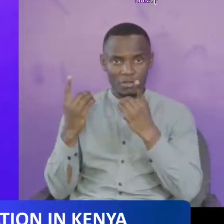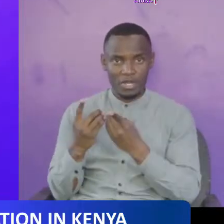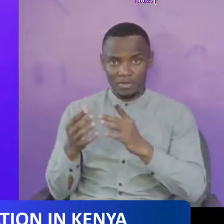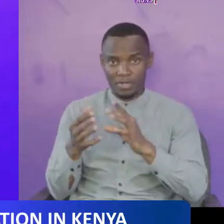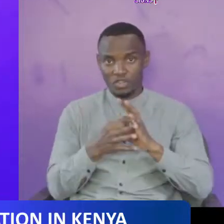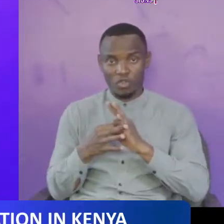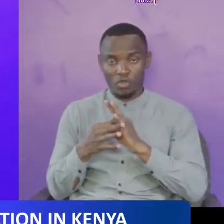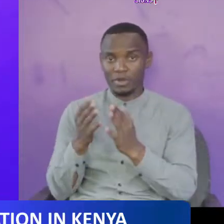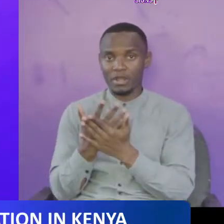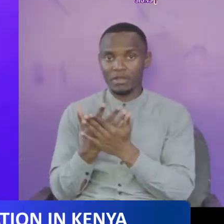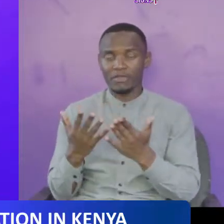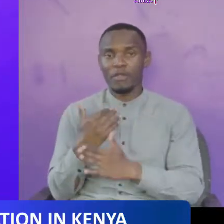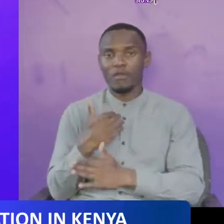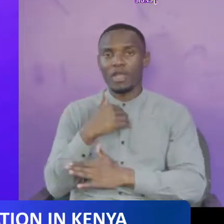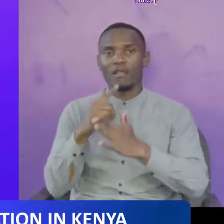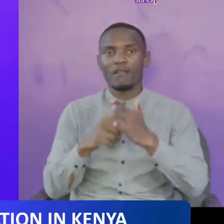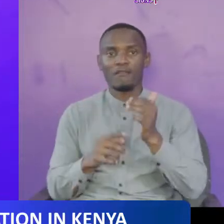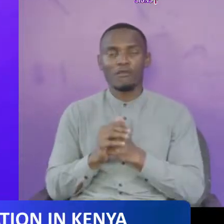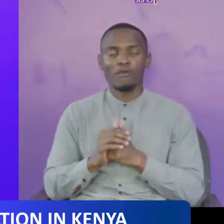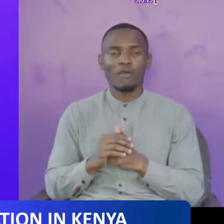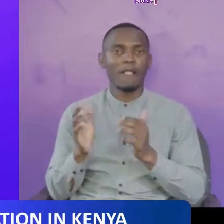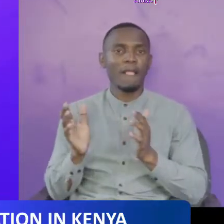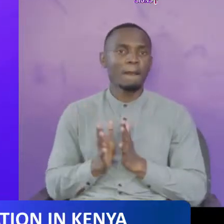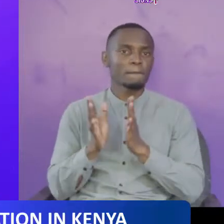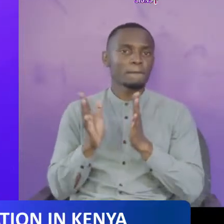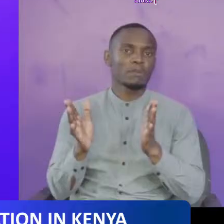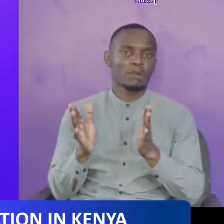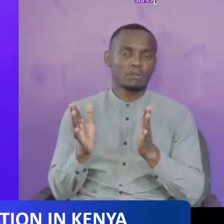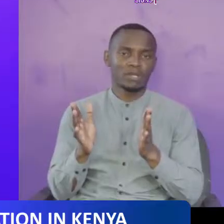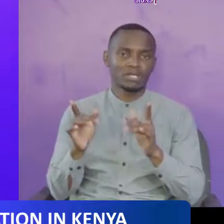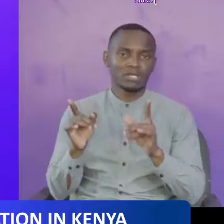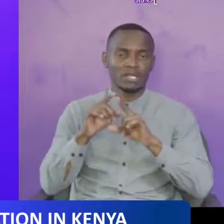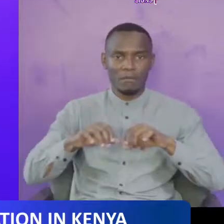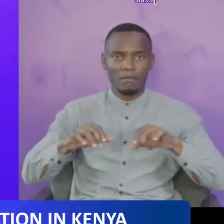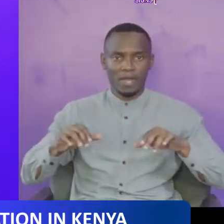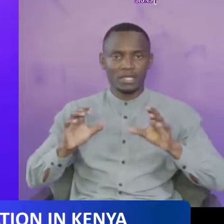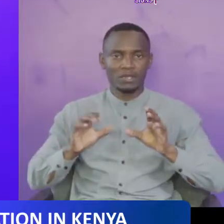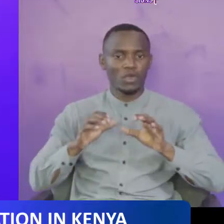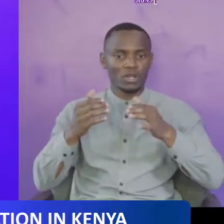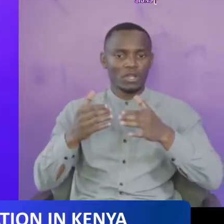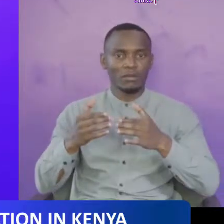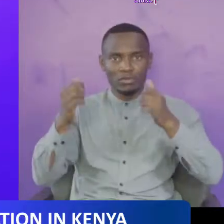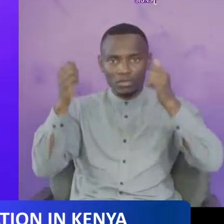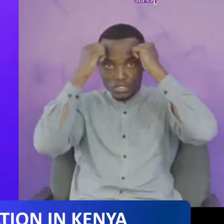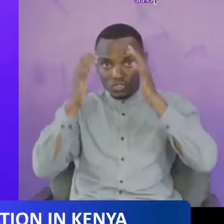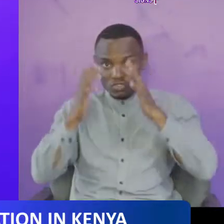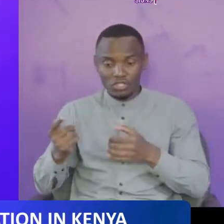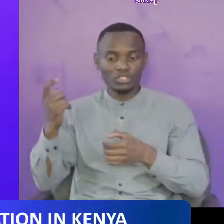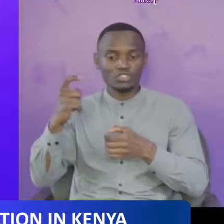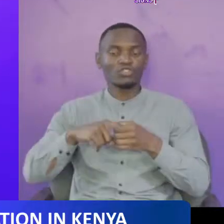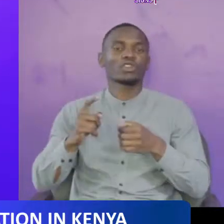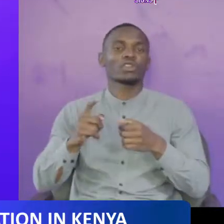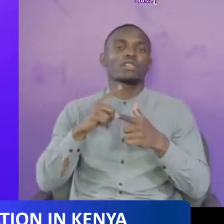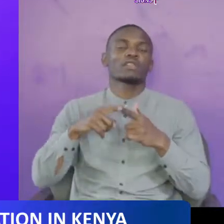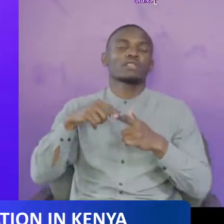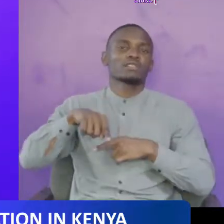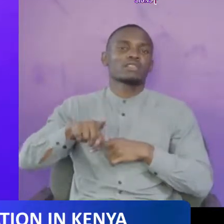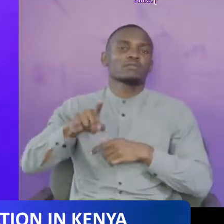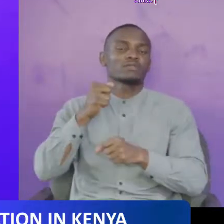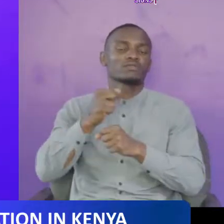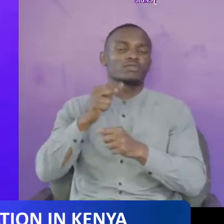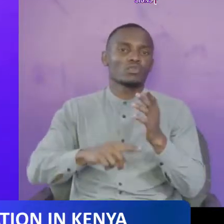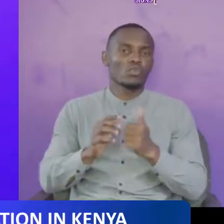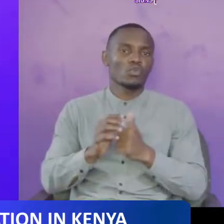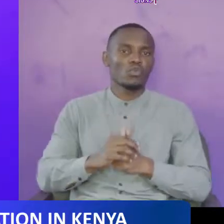have like public relations and marketing club, where we get students coming in and being the ones to publicize